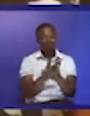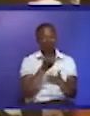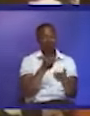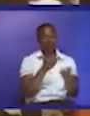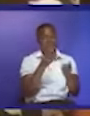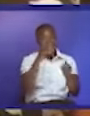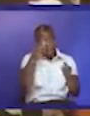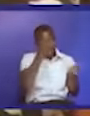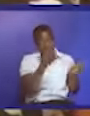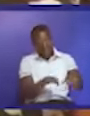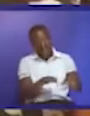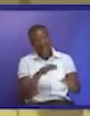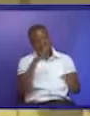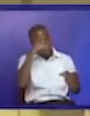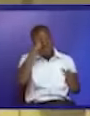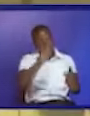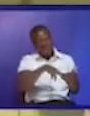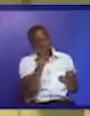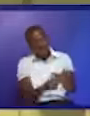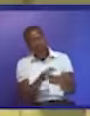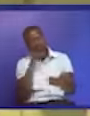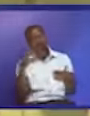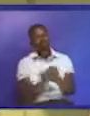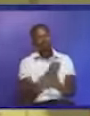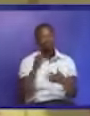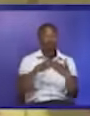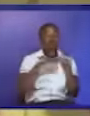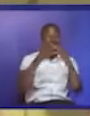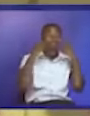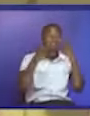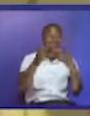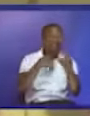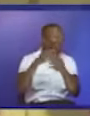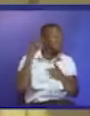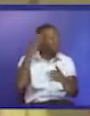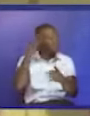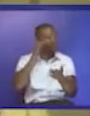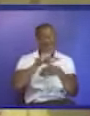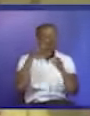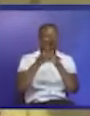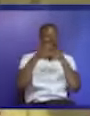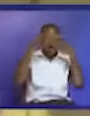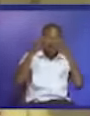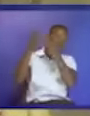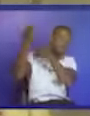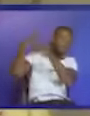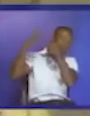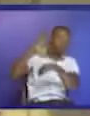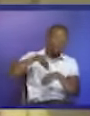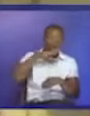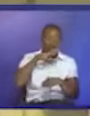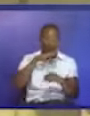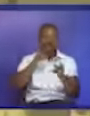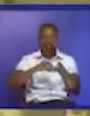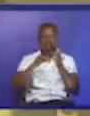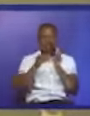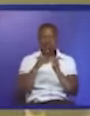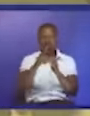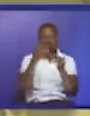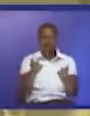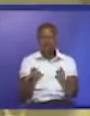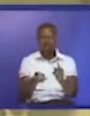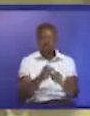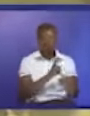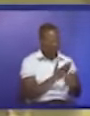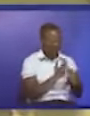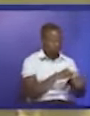you see and will see has a parallel in history. That means even your rising from where